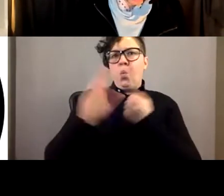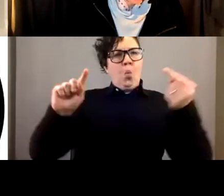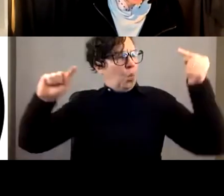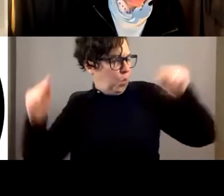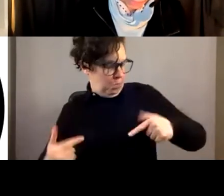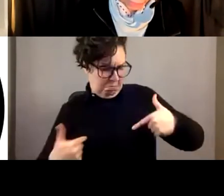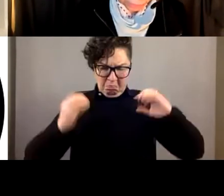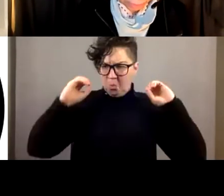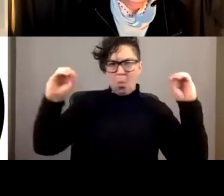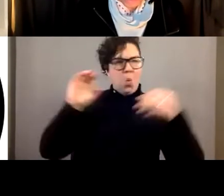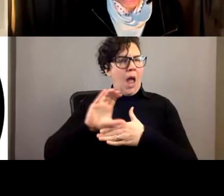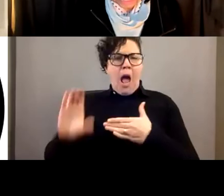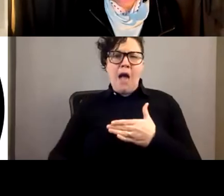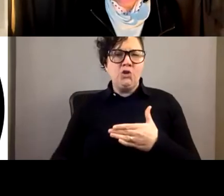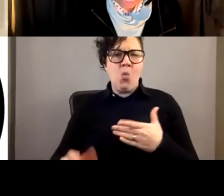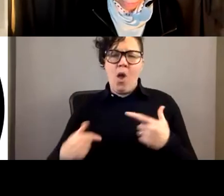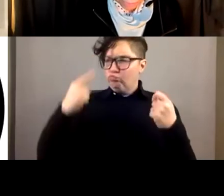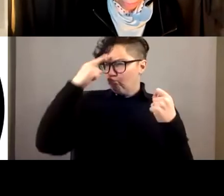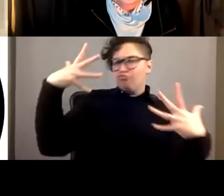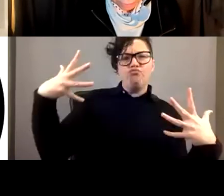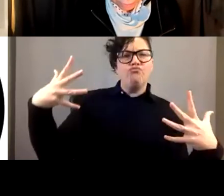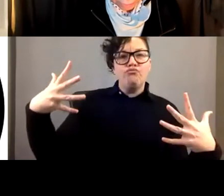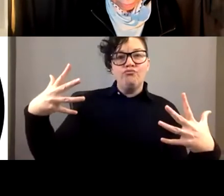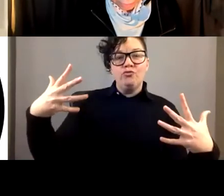And so that chilling connection to an alternative scenario,